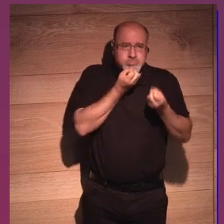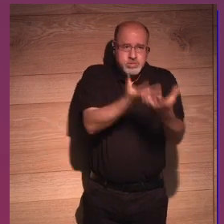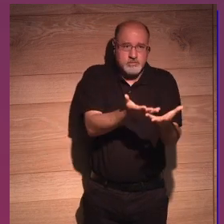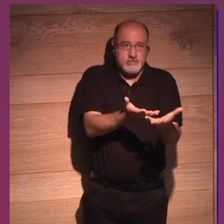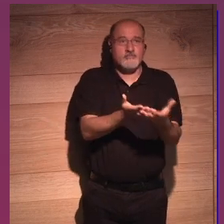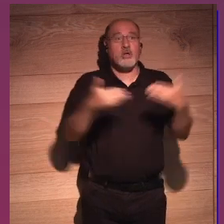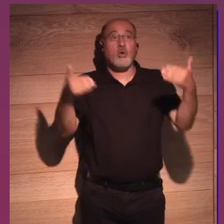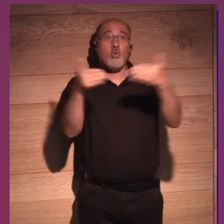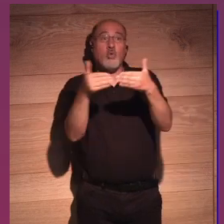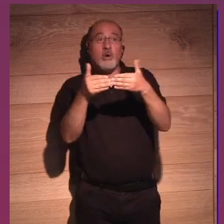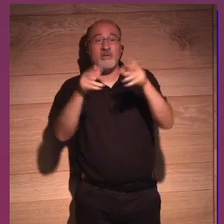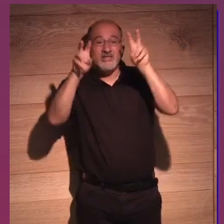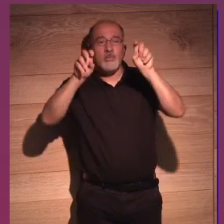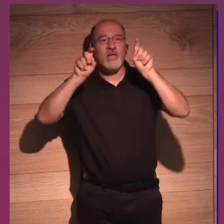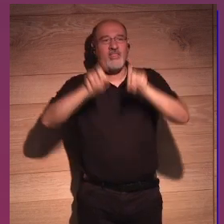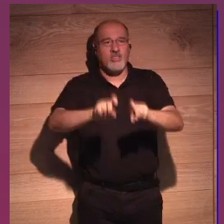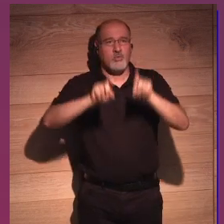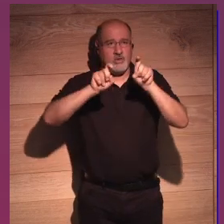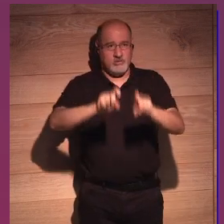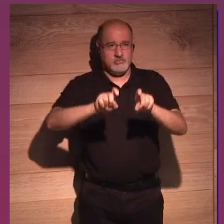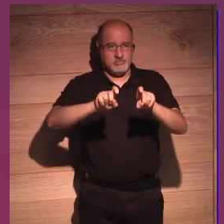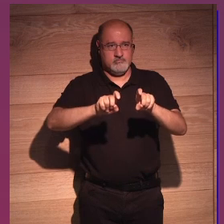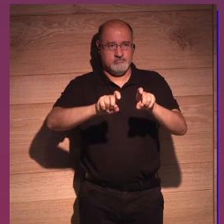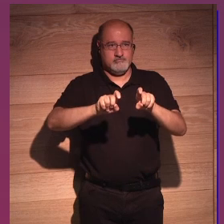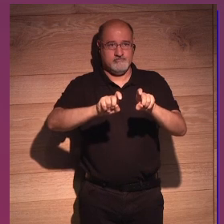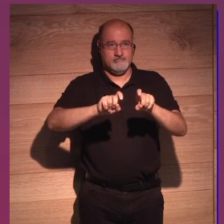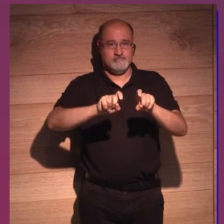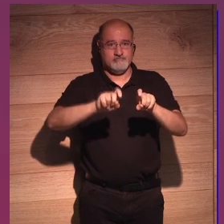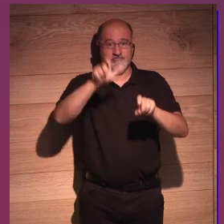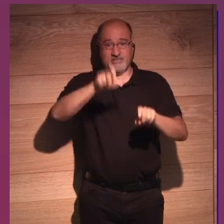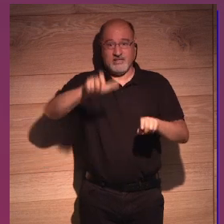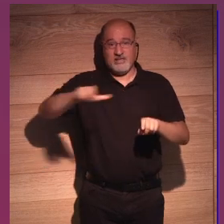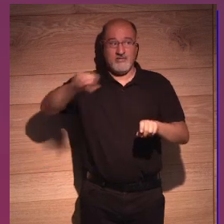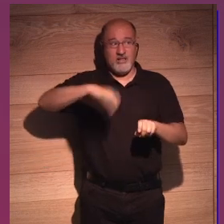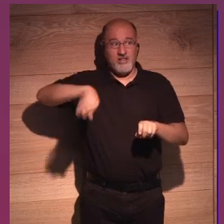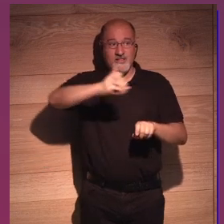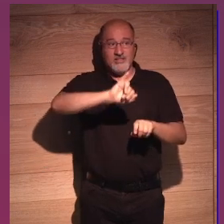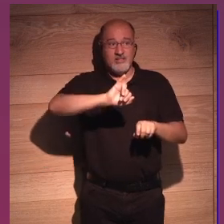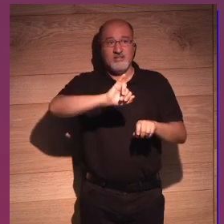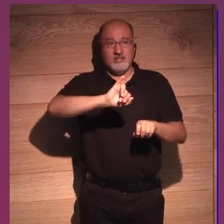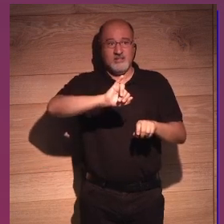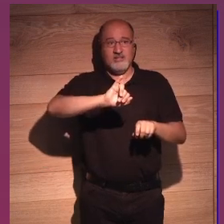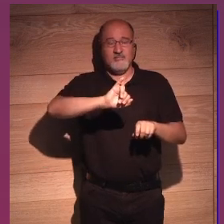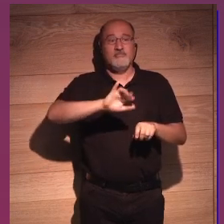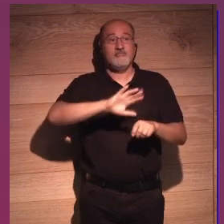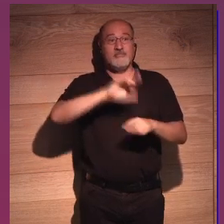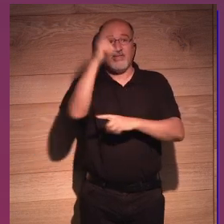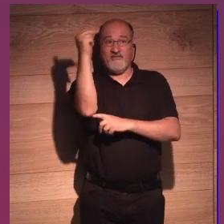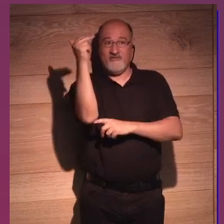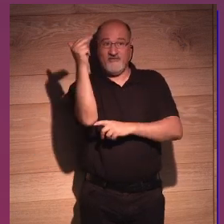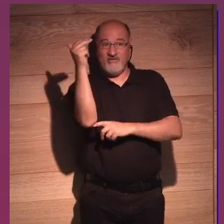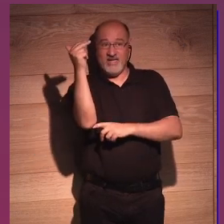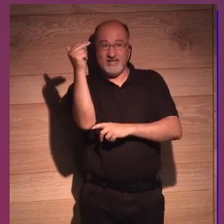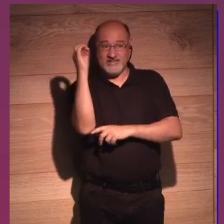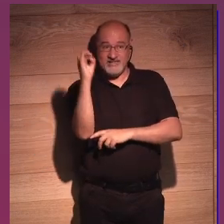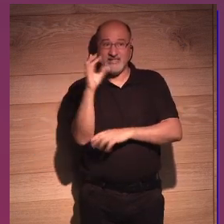news storytelling. Thursday we talk about education, and you have the people participating here.